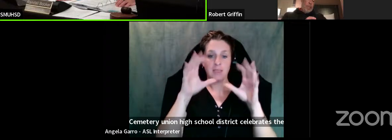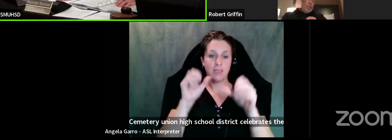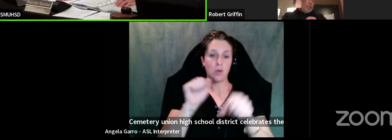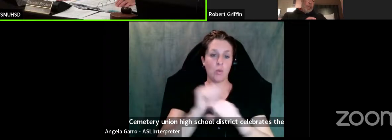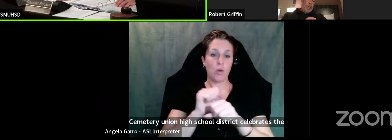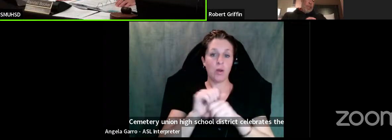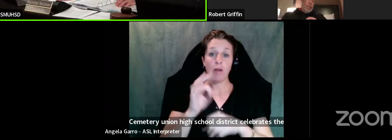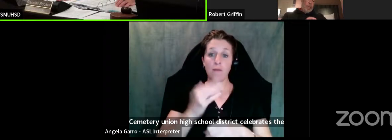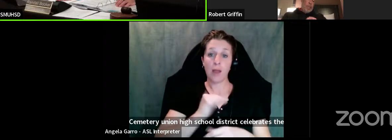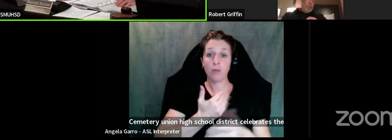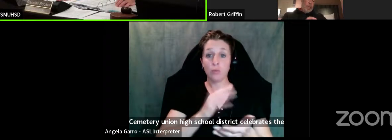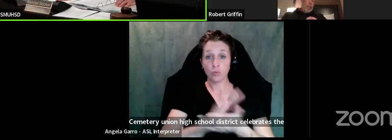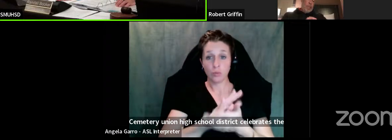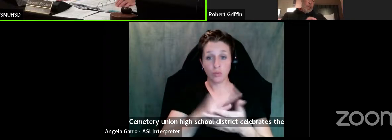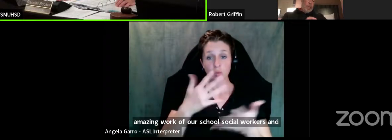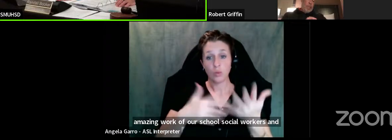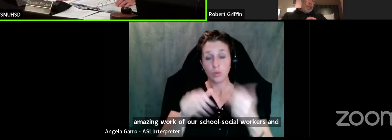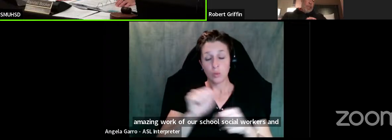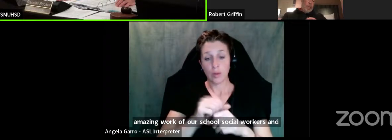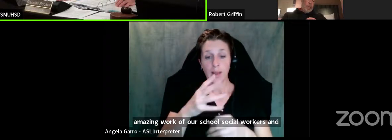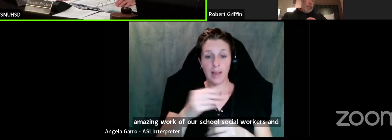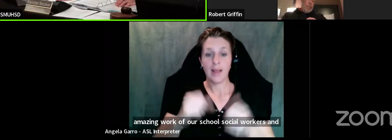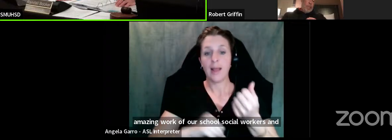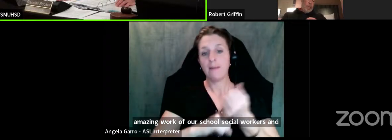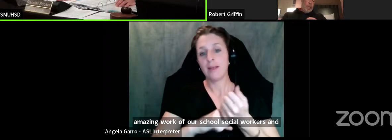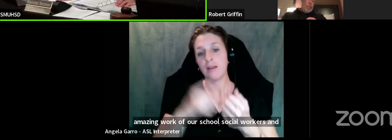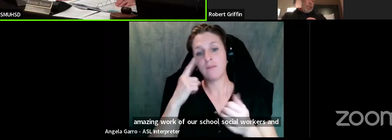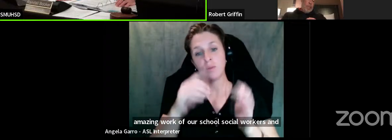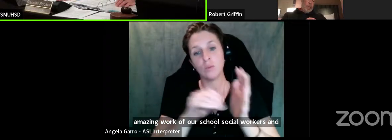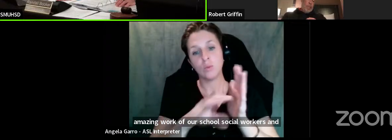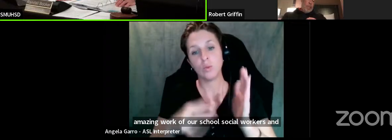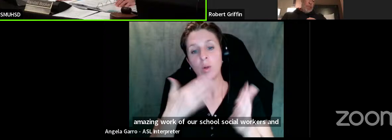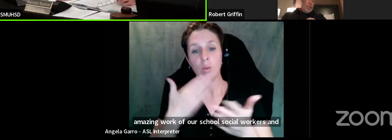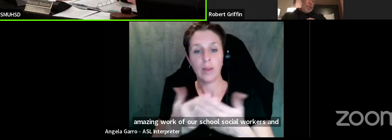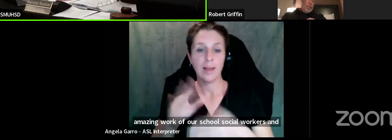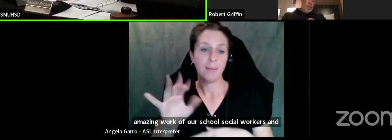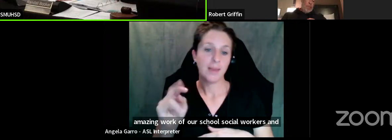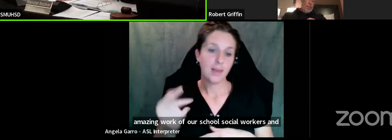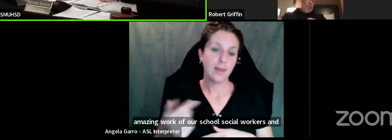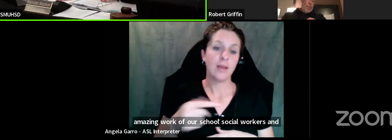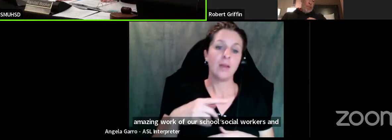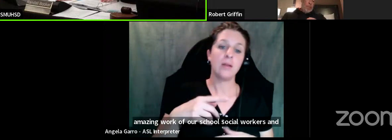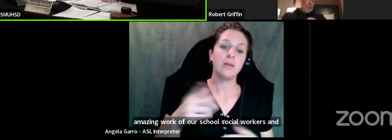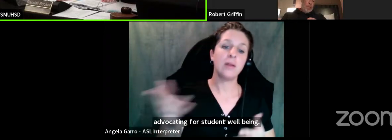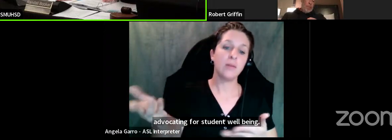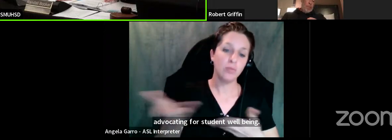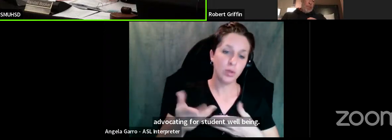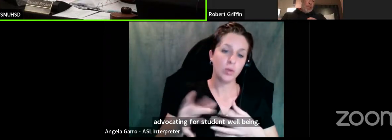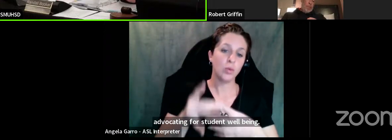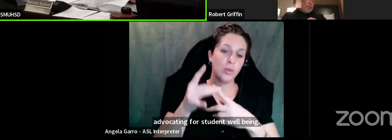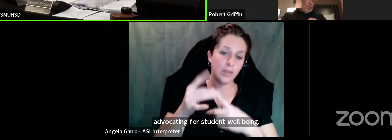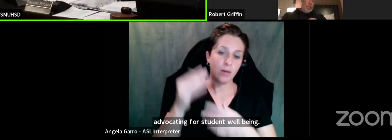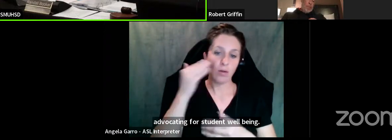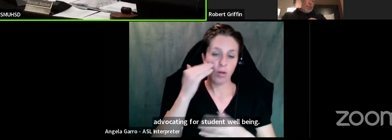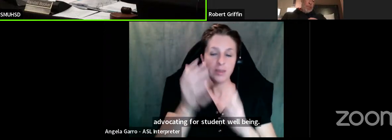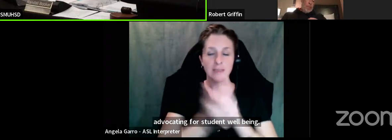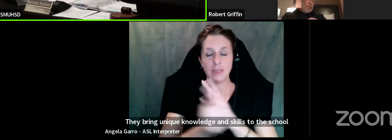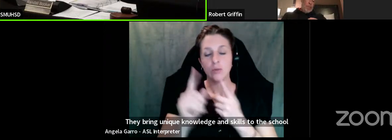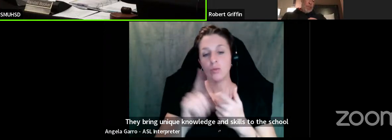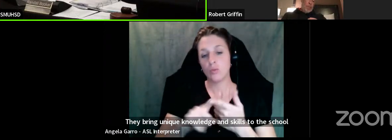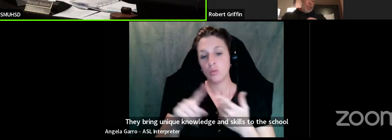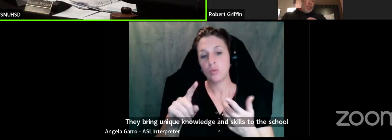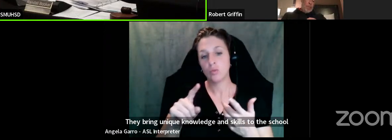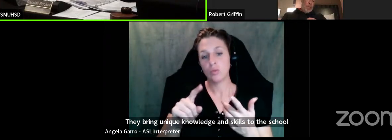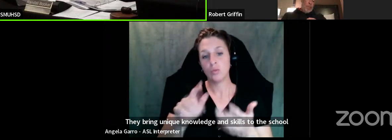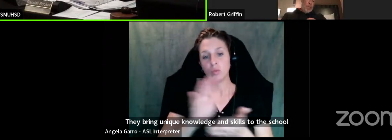social workers in advocating for student well-being. They bring unique knowledge and skills to the school system and our student